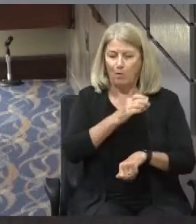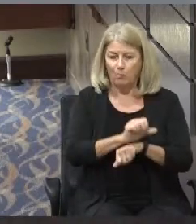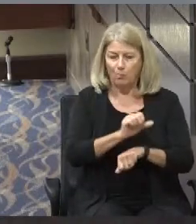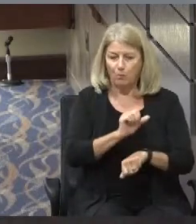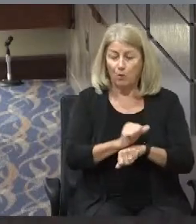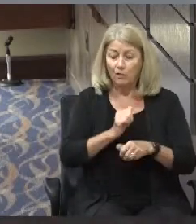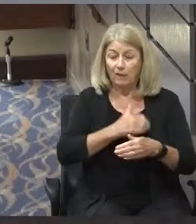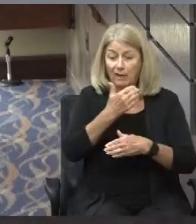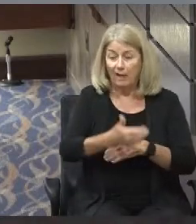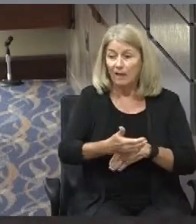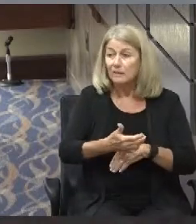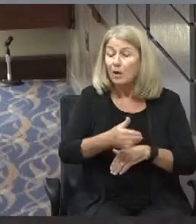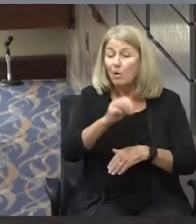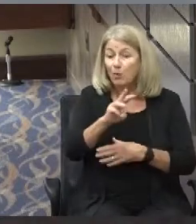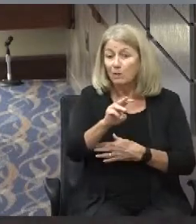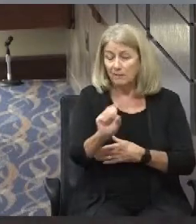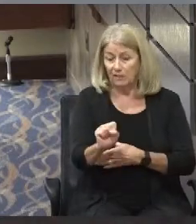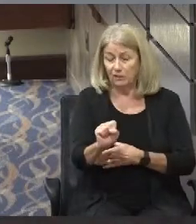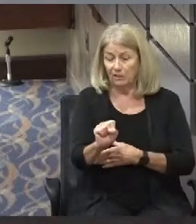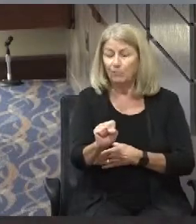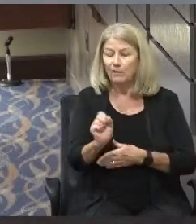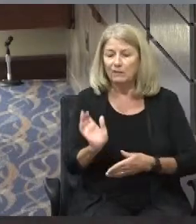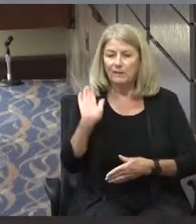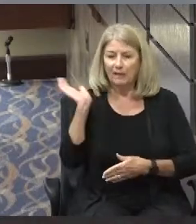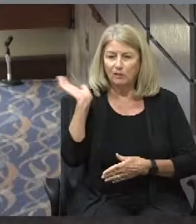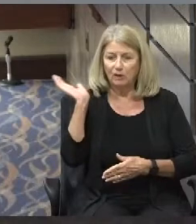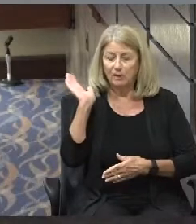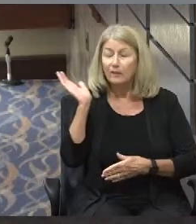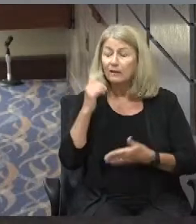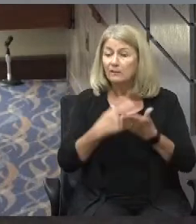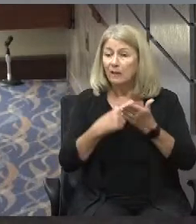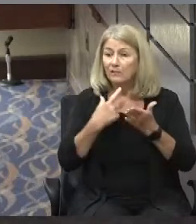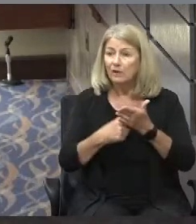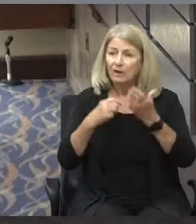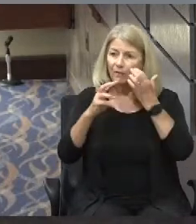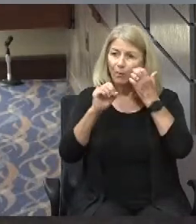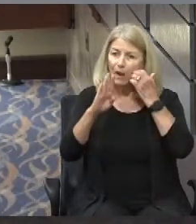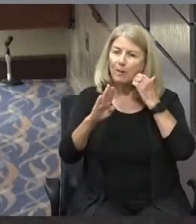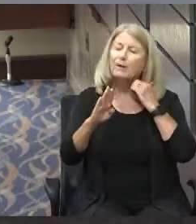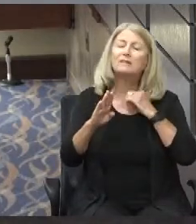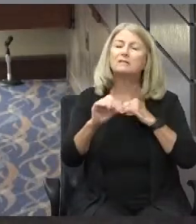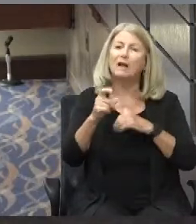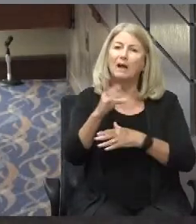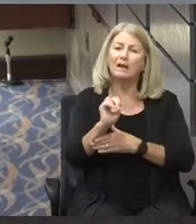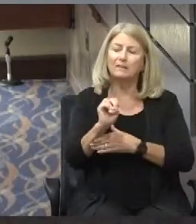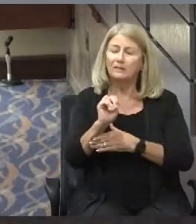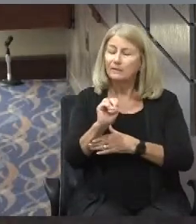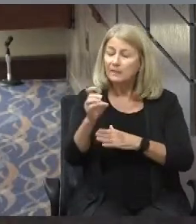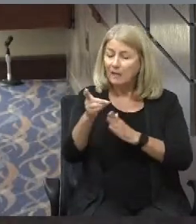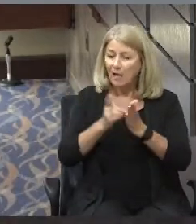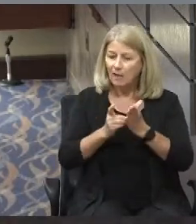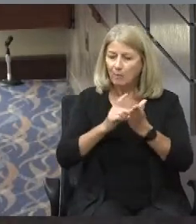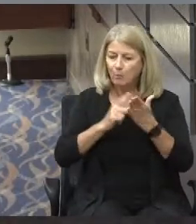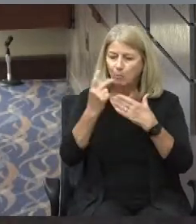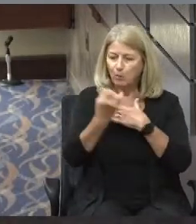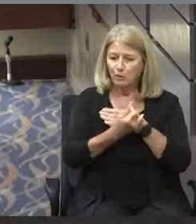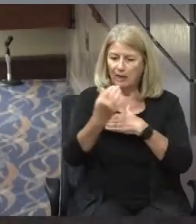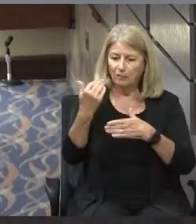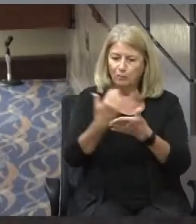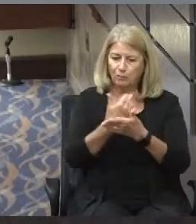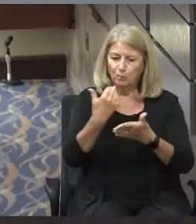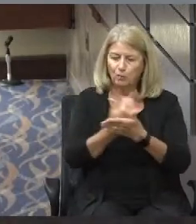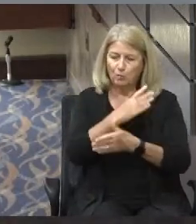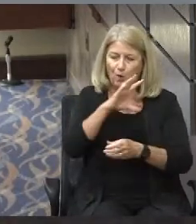work session presentation is a discussion of the city's website redesign project and new content